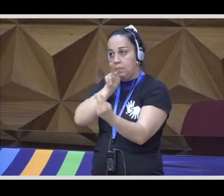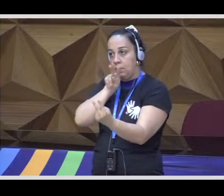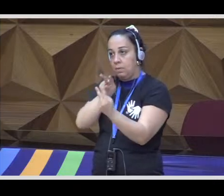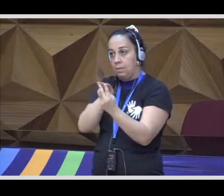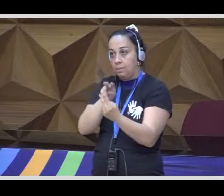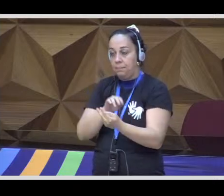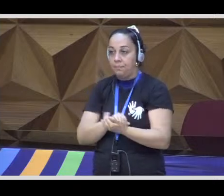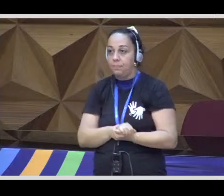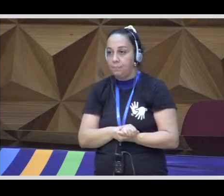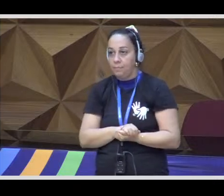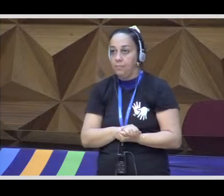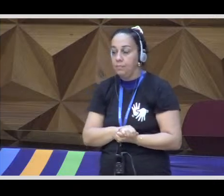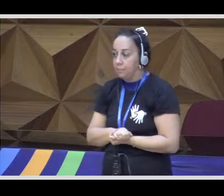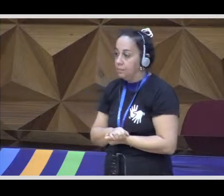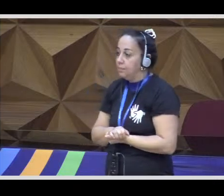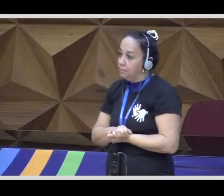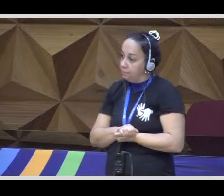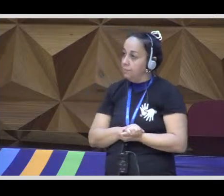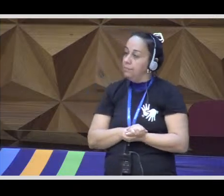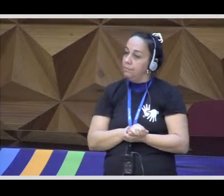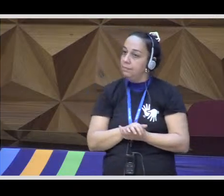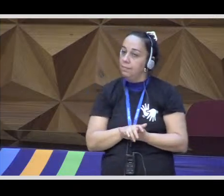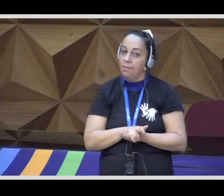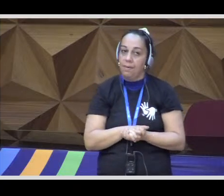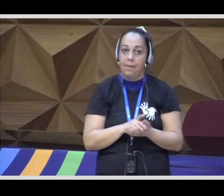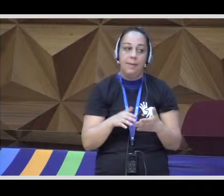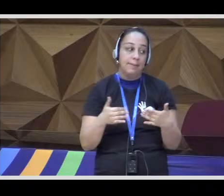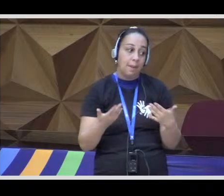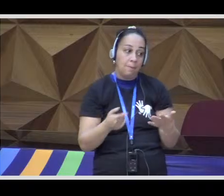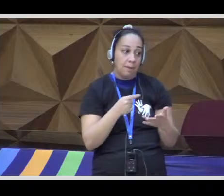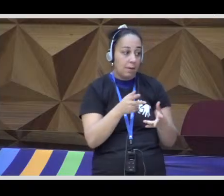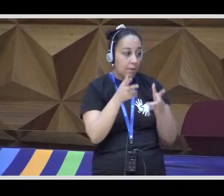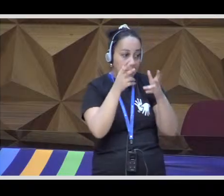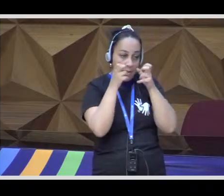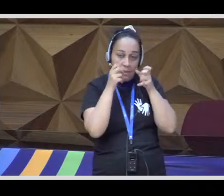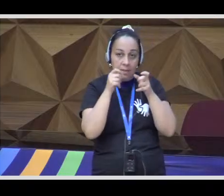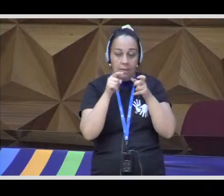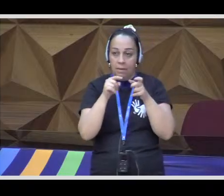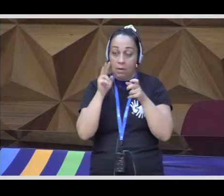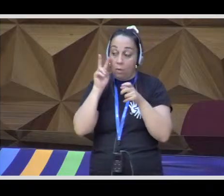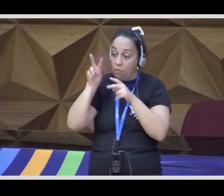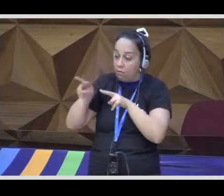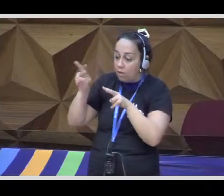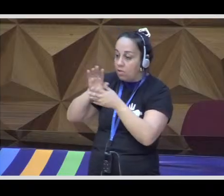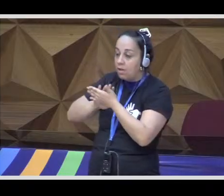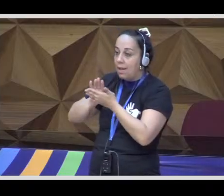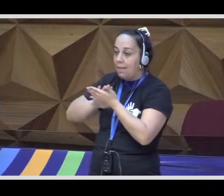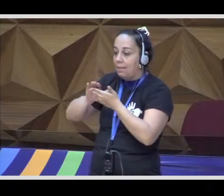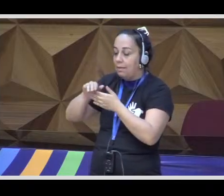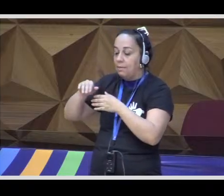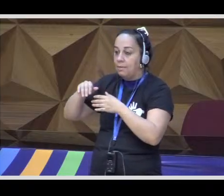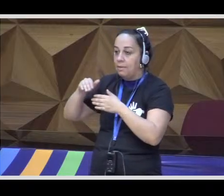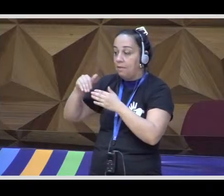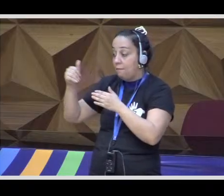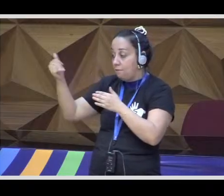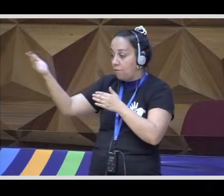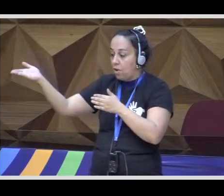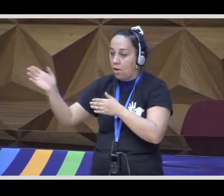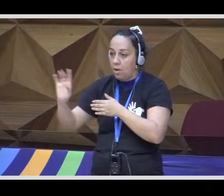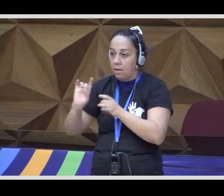Immersive content can make it worse because maybe I don't see anything of the outside world at all. And this kind of content I showed in